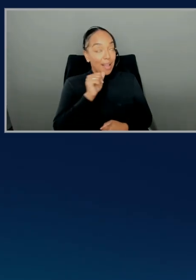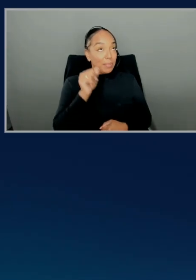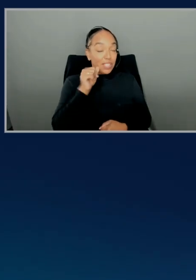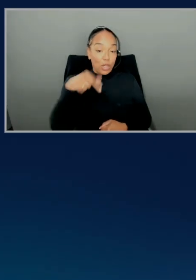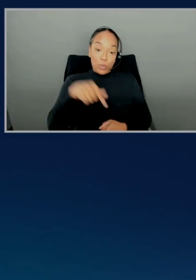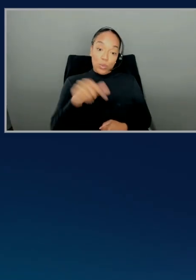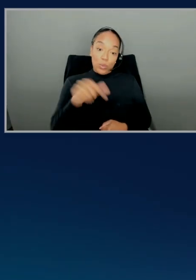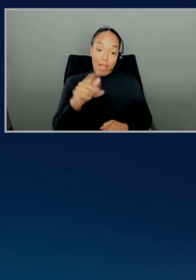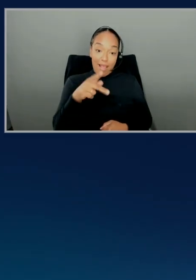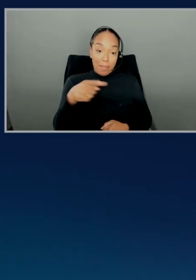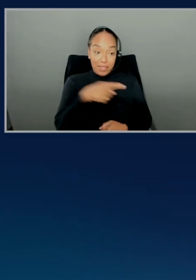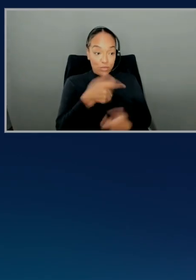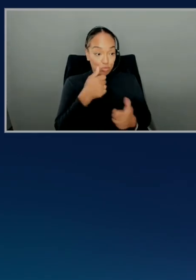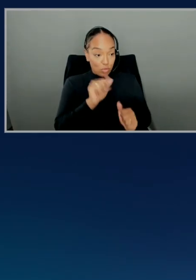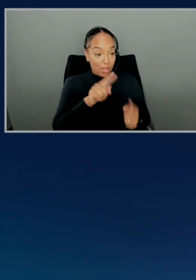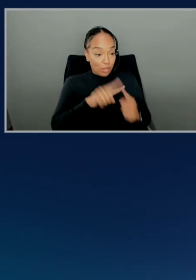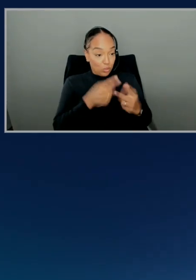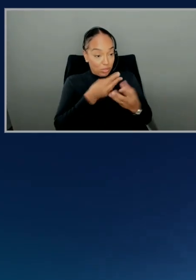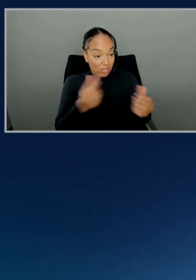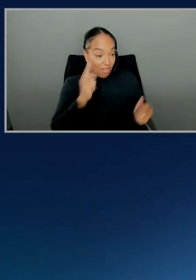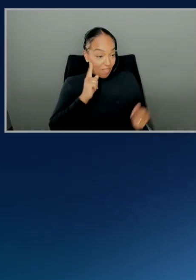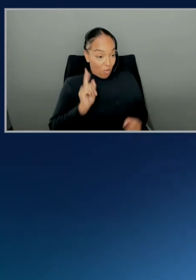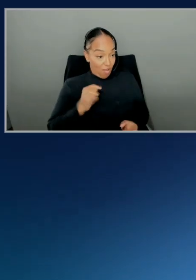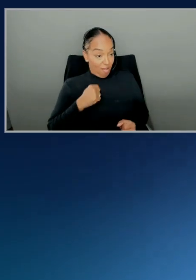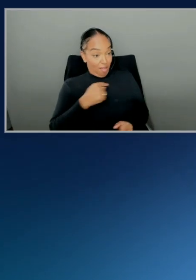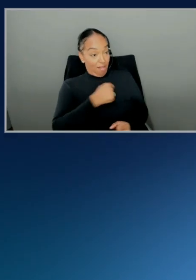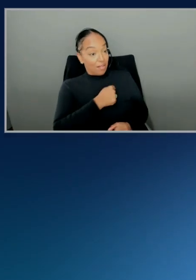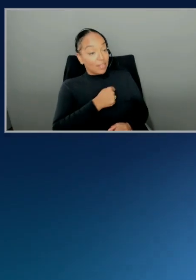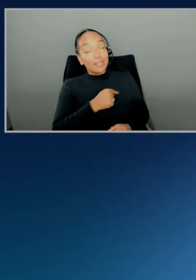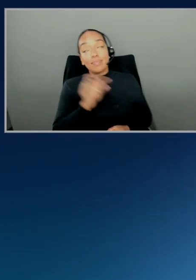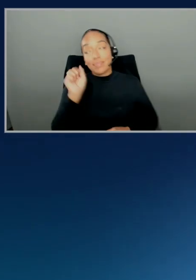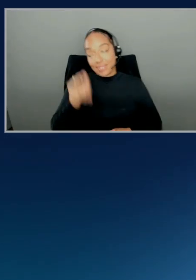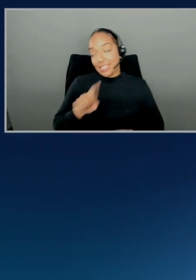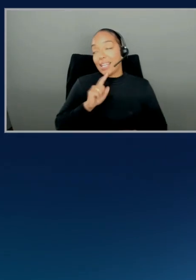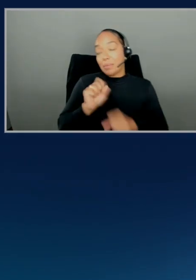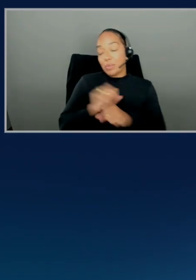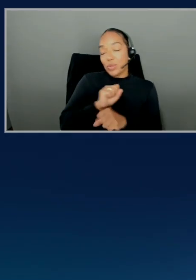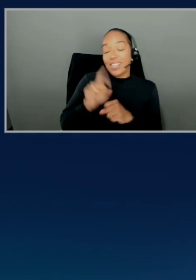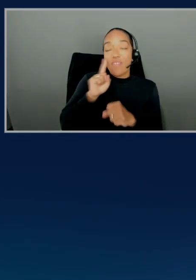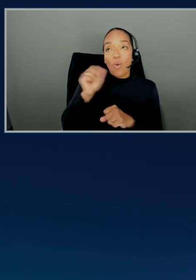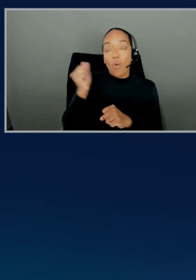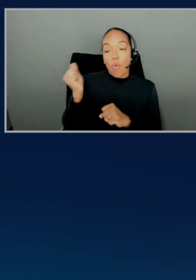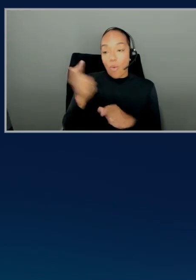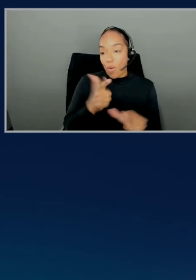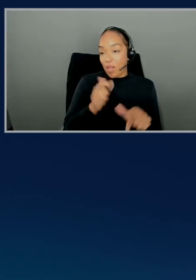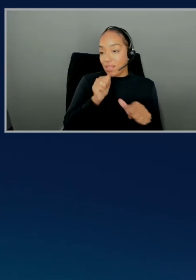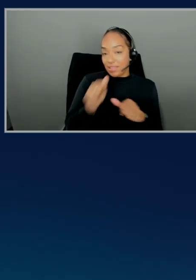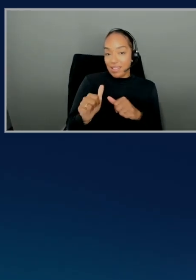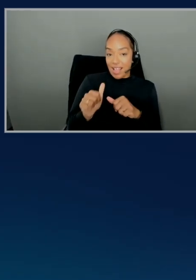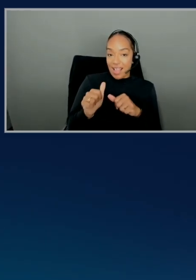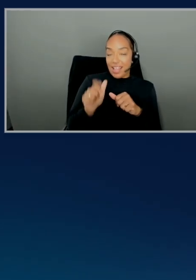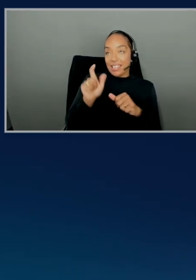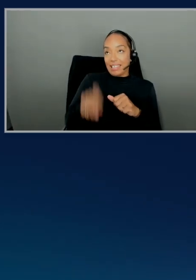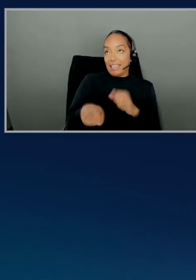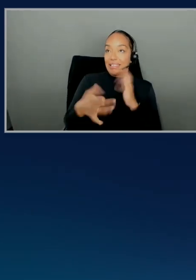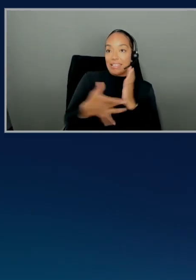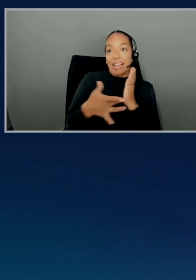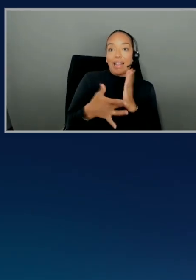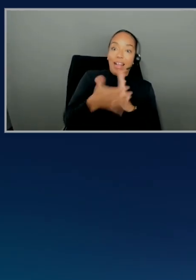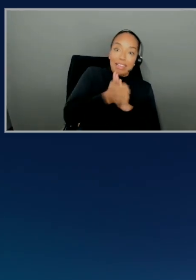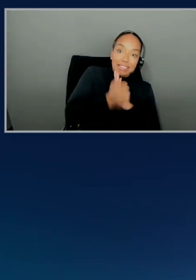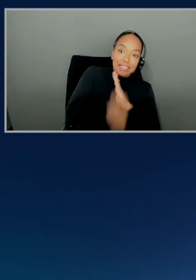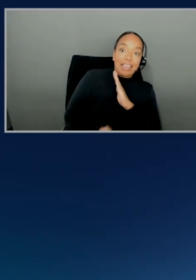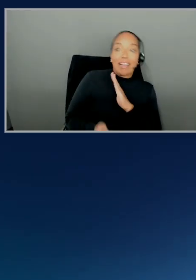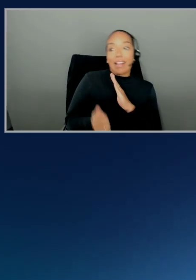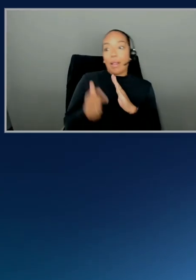out and solve for us? Absolutely. This is for everybody. I want to just lay it out there. It's not, you don't need technical skills. You don't need to be a programmer